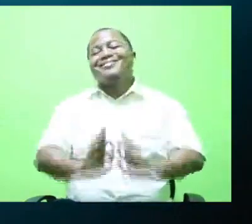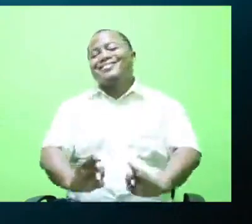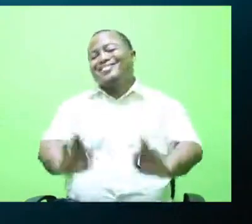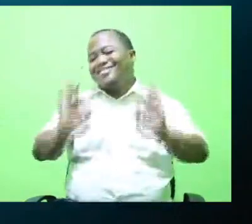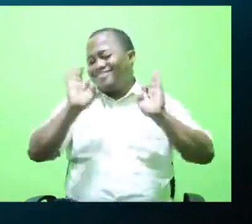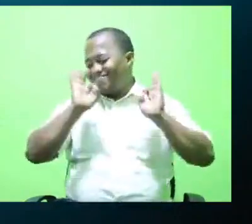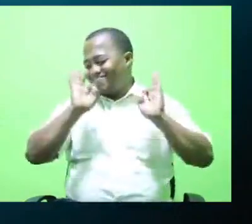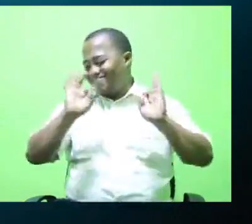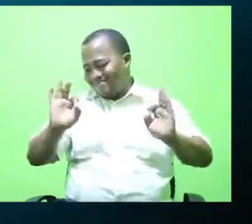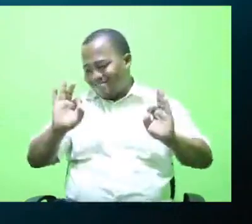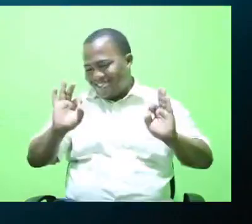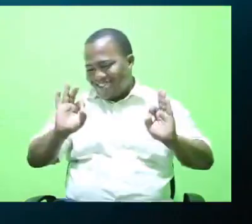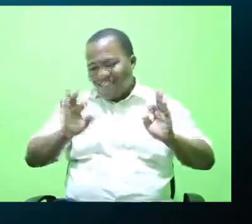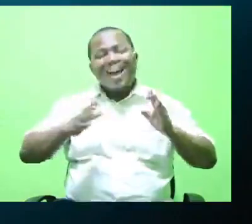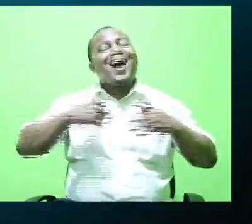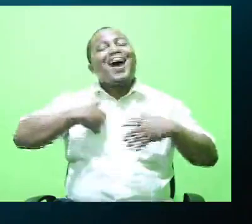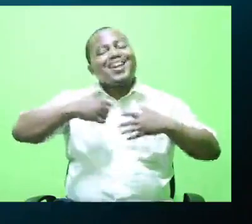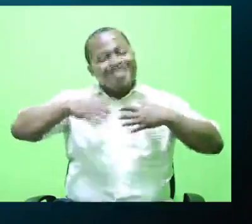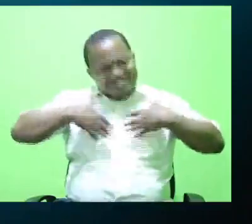Wonderful.